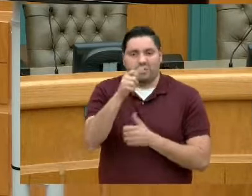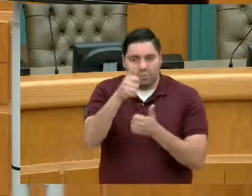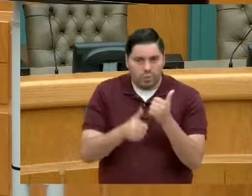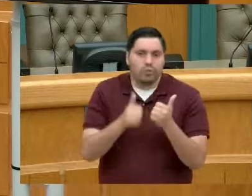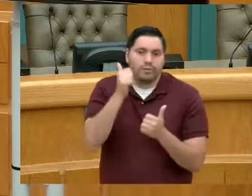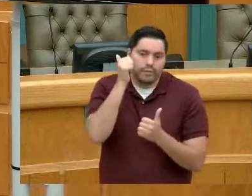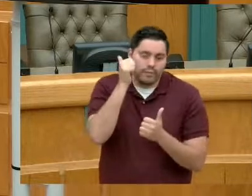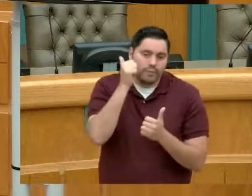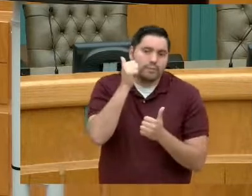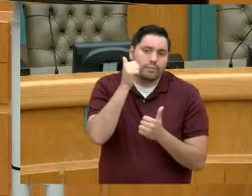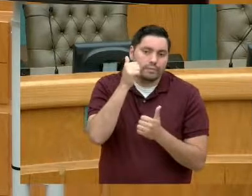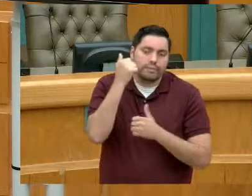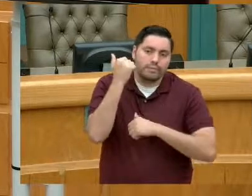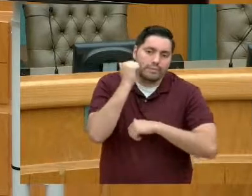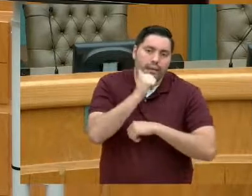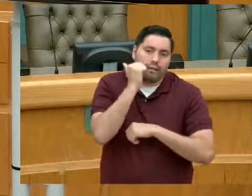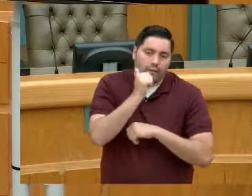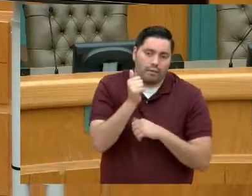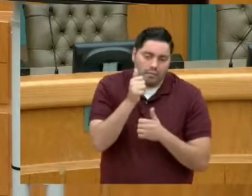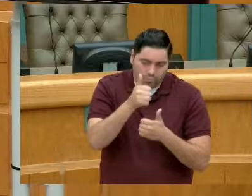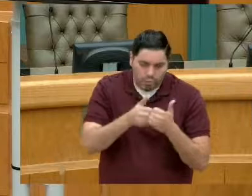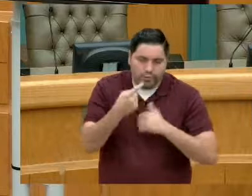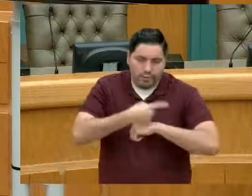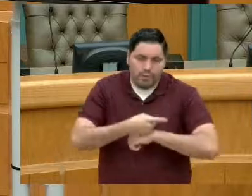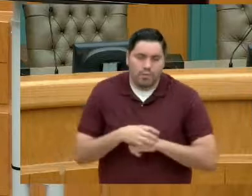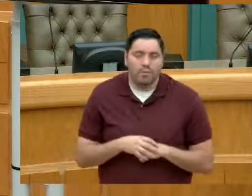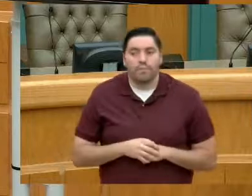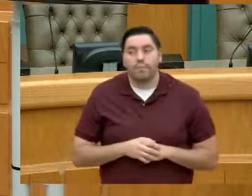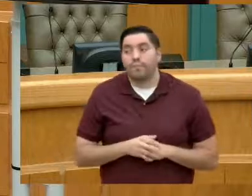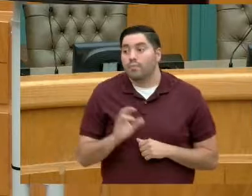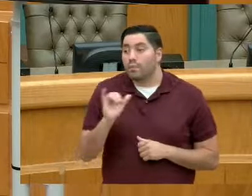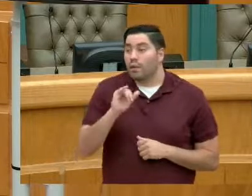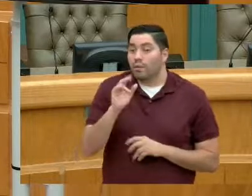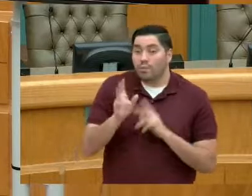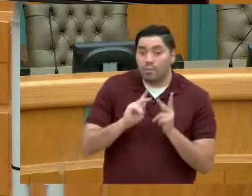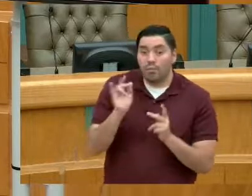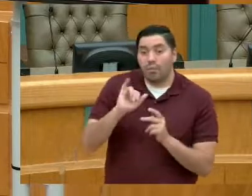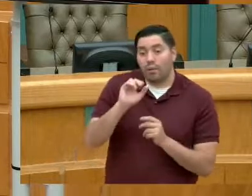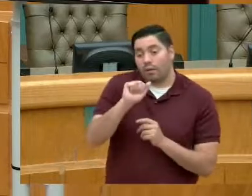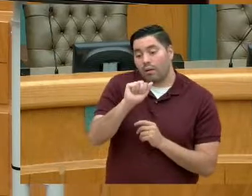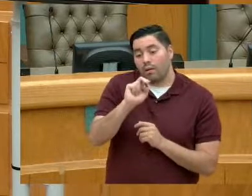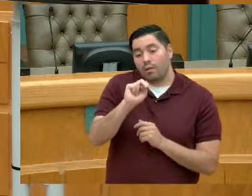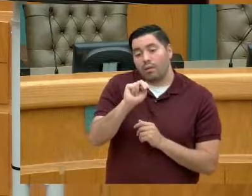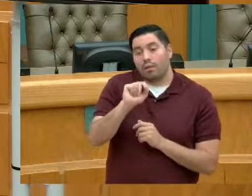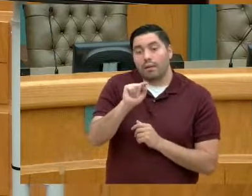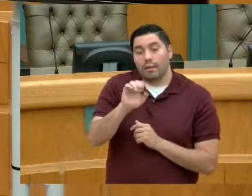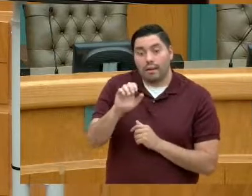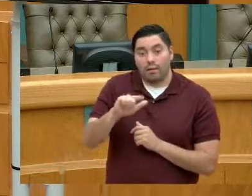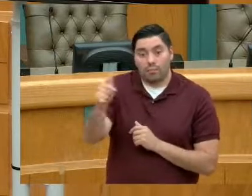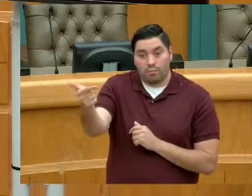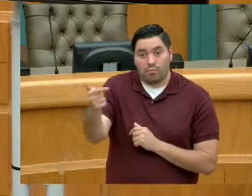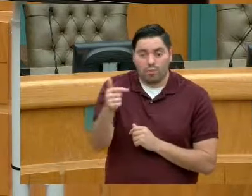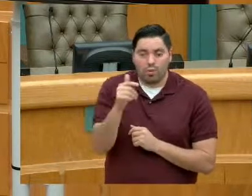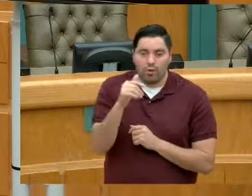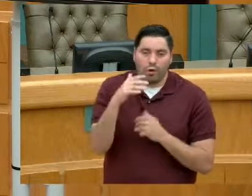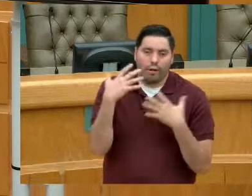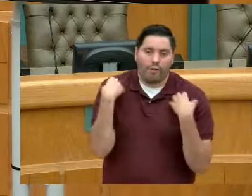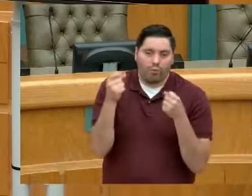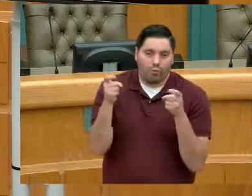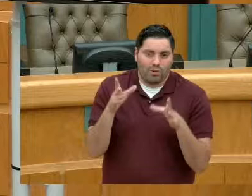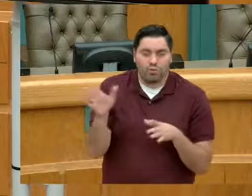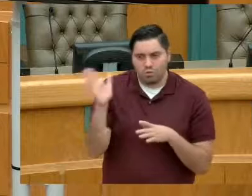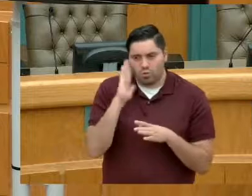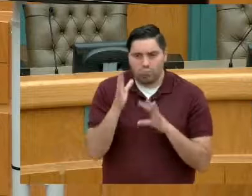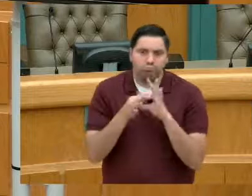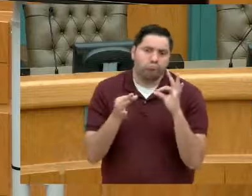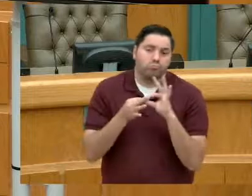Okay, so we want to try to bring that number down. And people like Annette are going to remind us about what we can do. Annette Rodriguez, our health director. We're